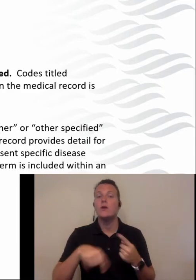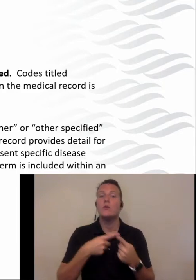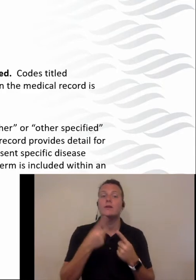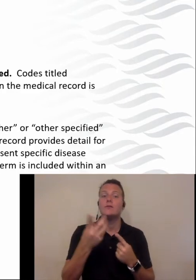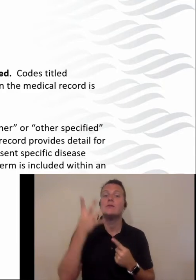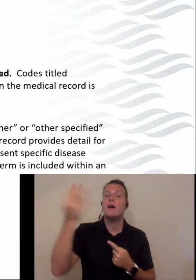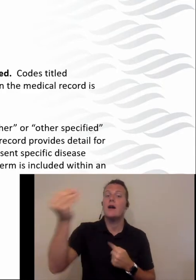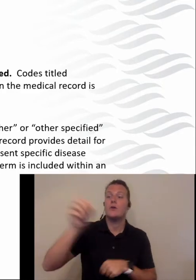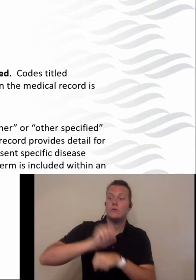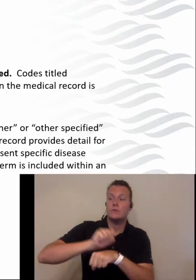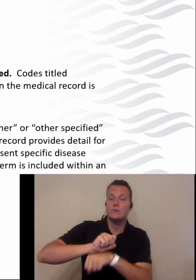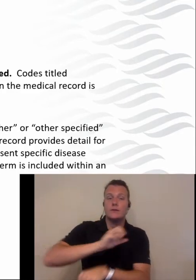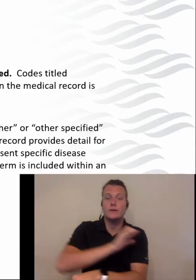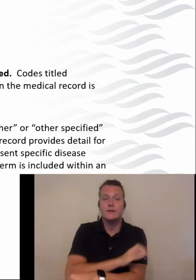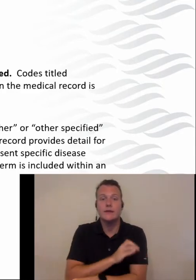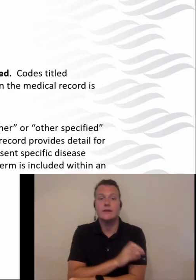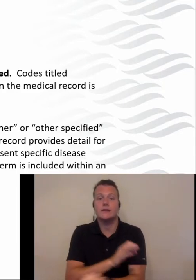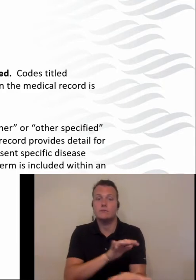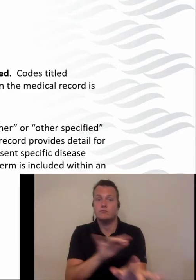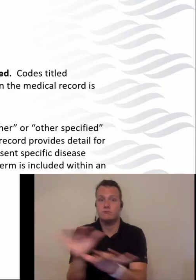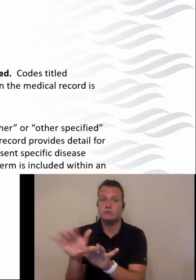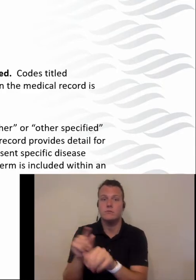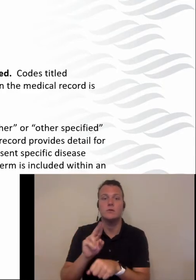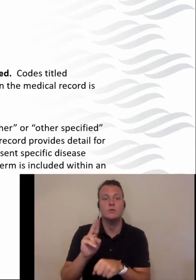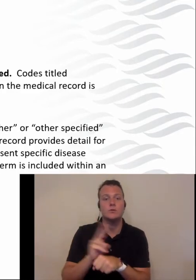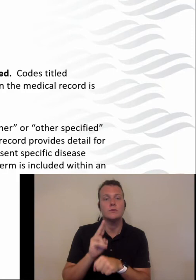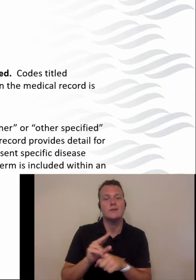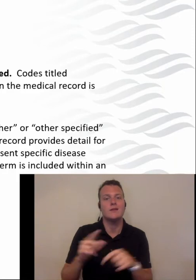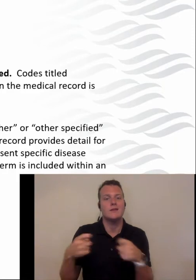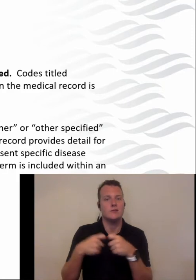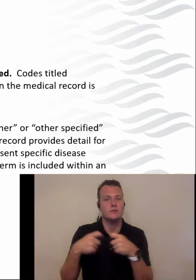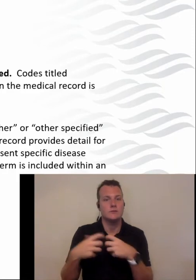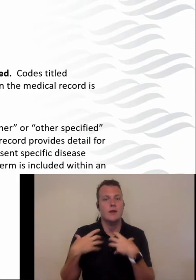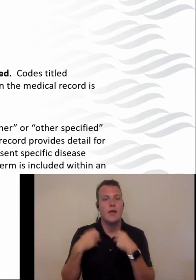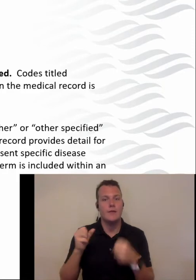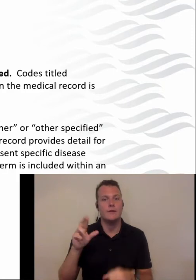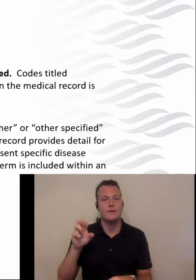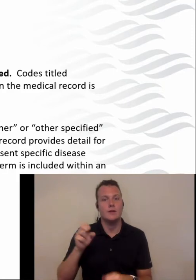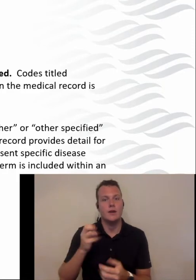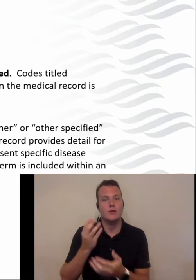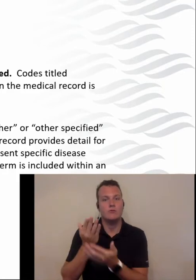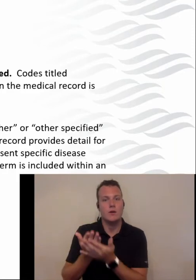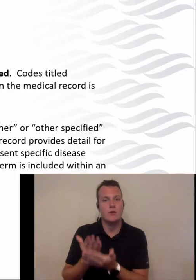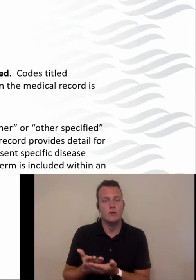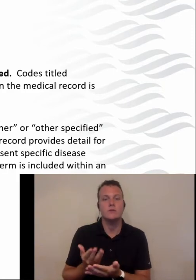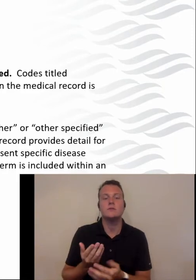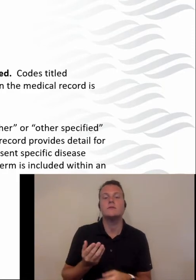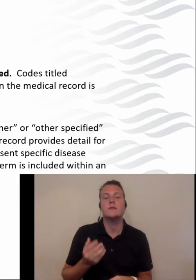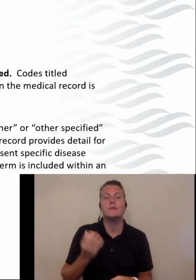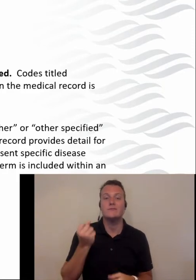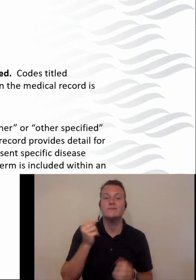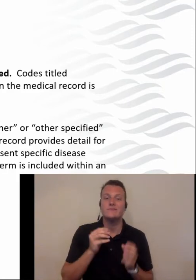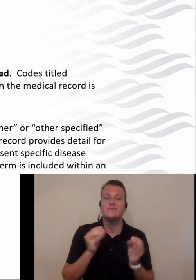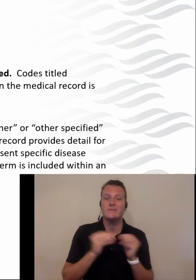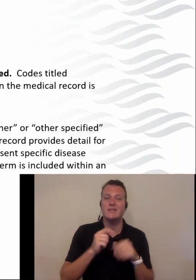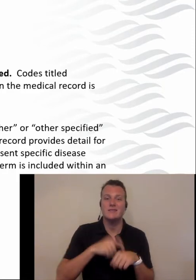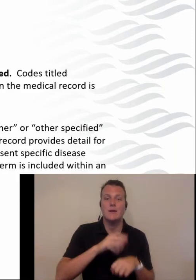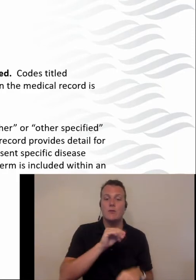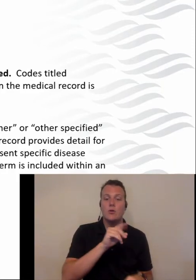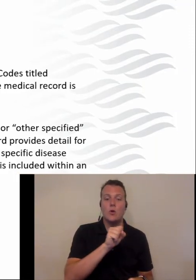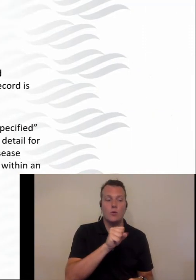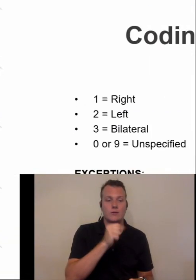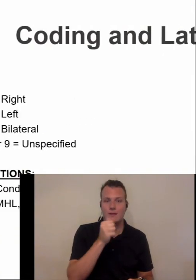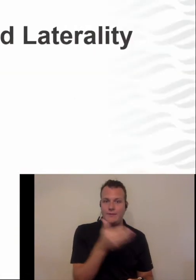have to use your electronic healthcare records, oftentimes these codes aren't even there because they're on a drop-down menu.